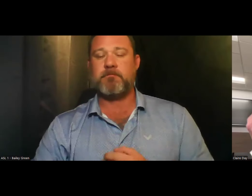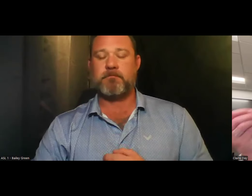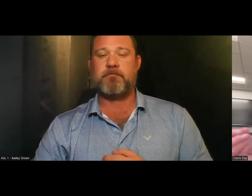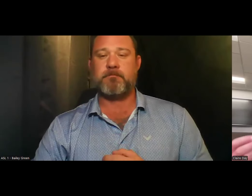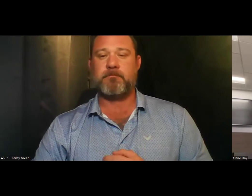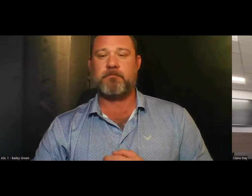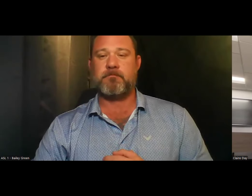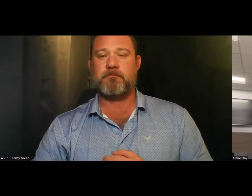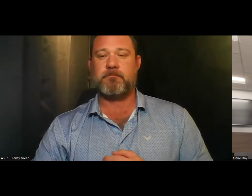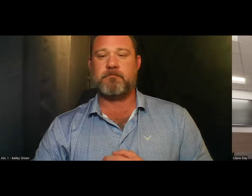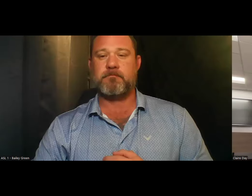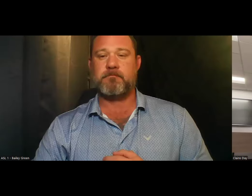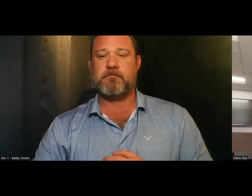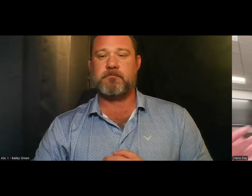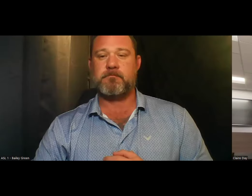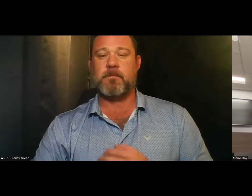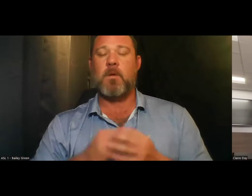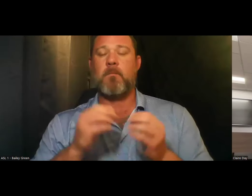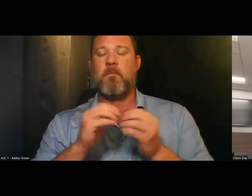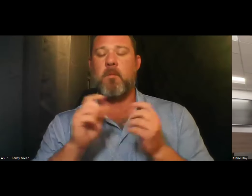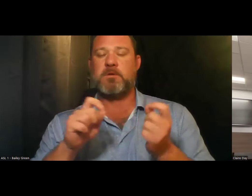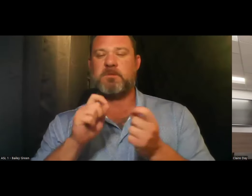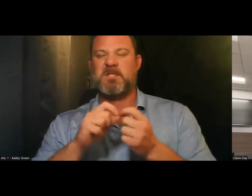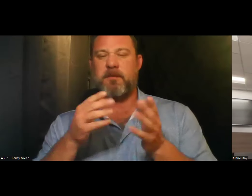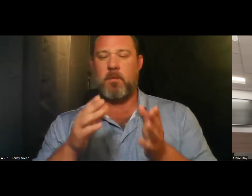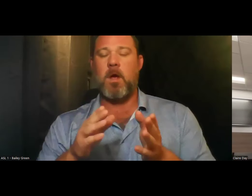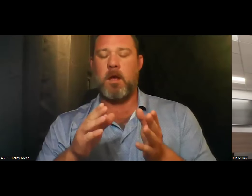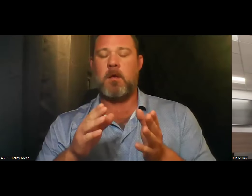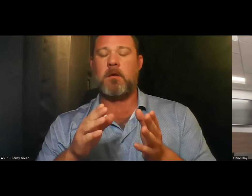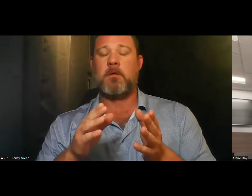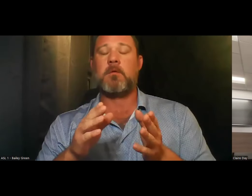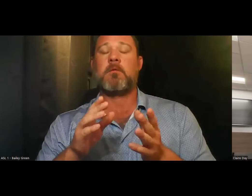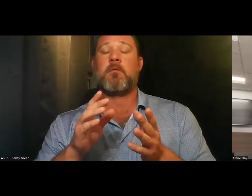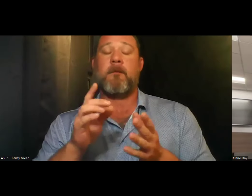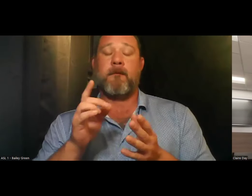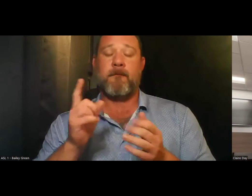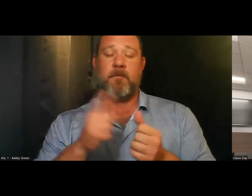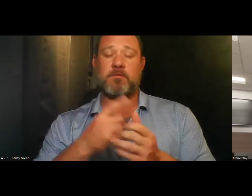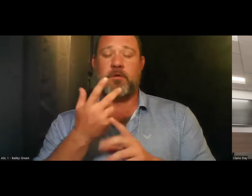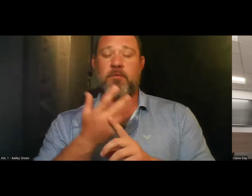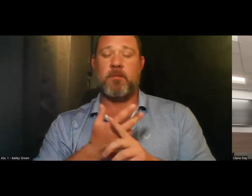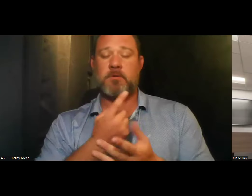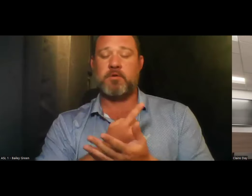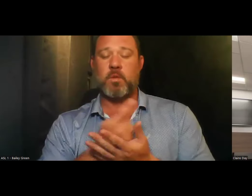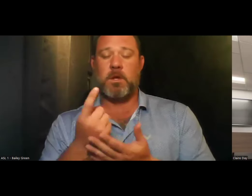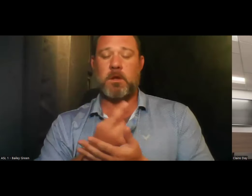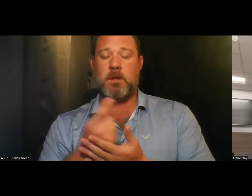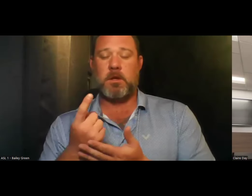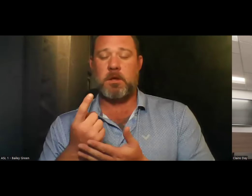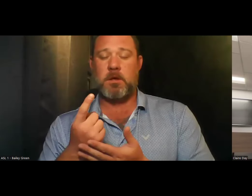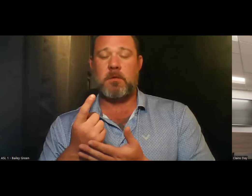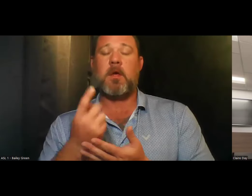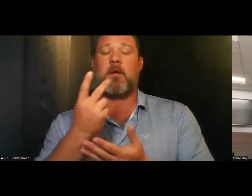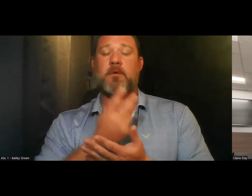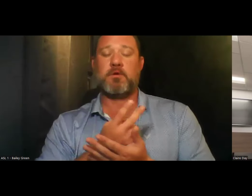thoughtful or specific and structured way. They met weekly for the first 3 months, then every other week for the next